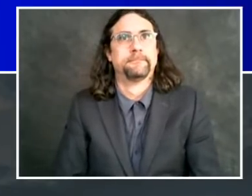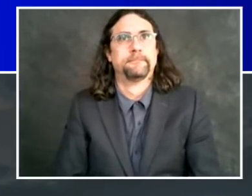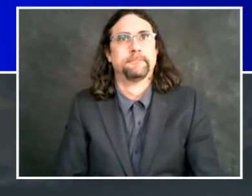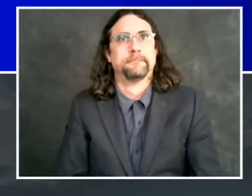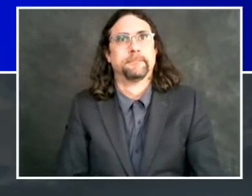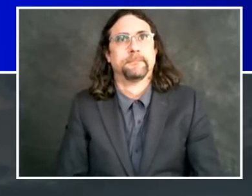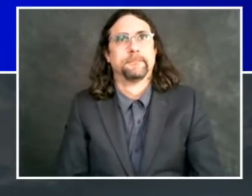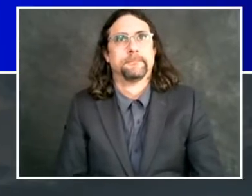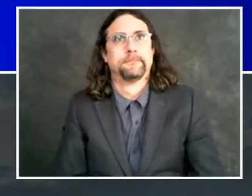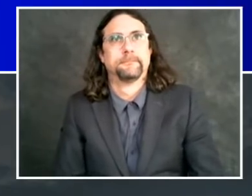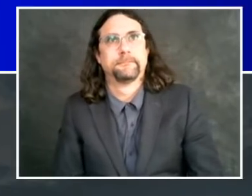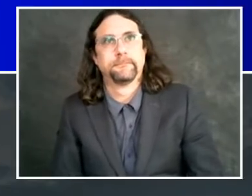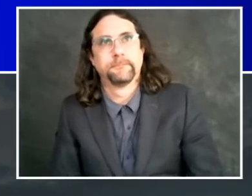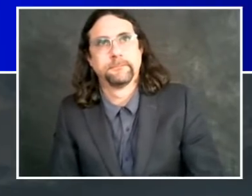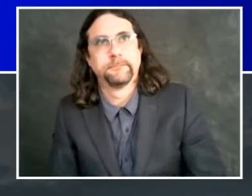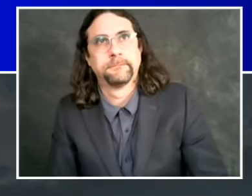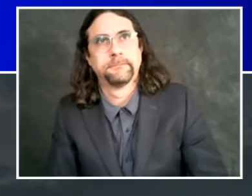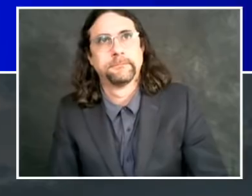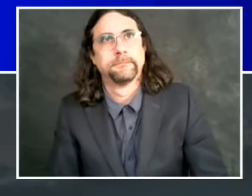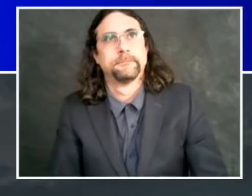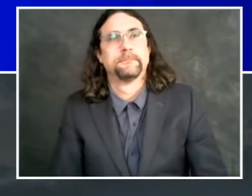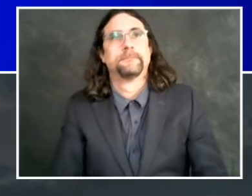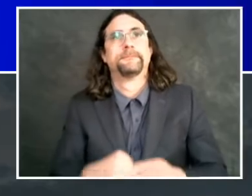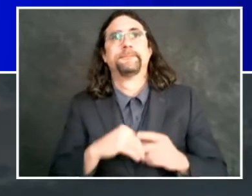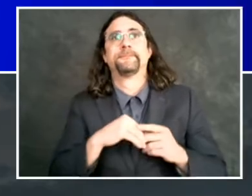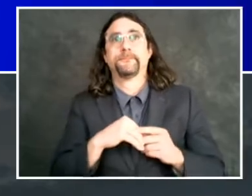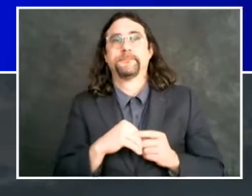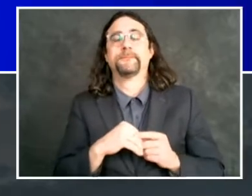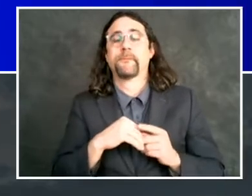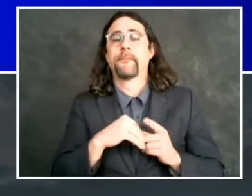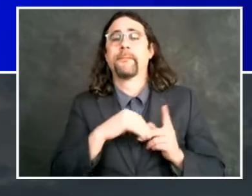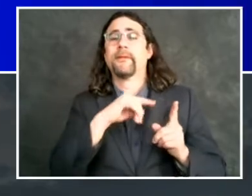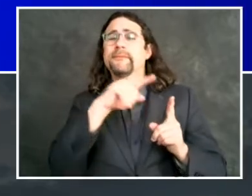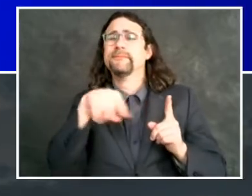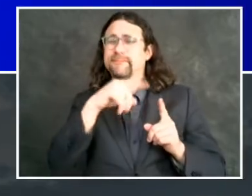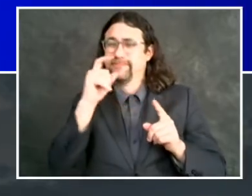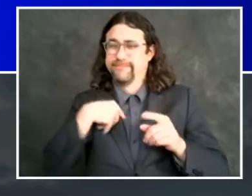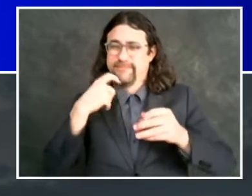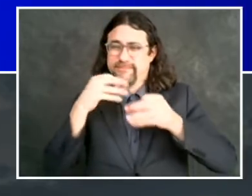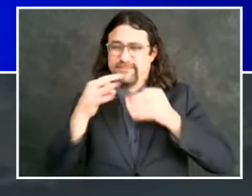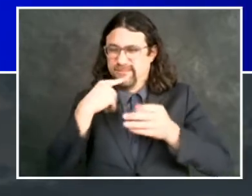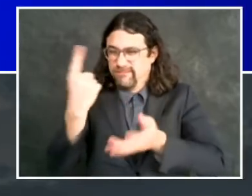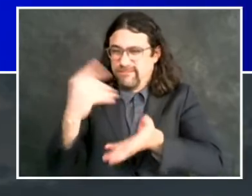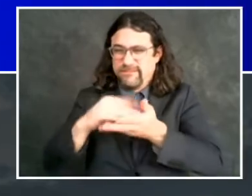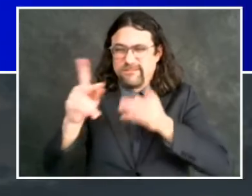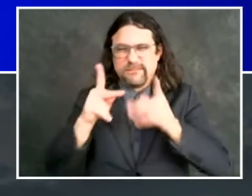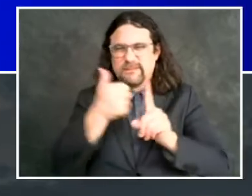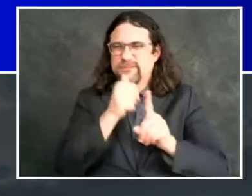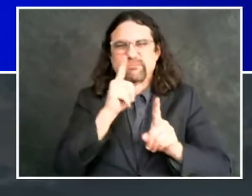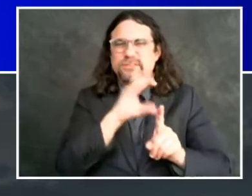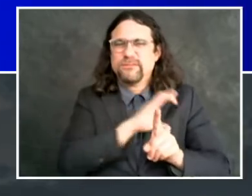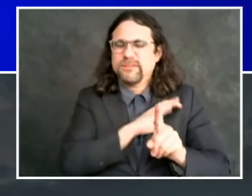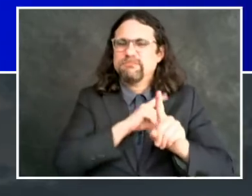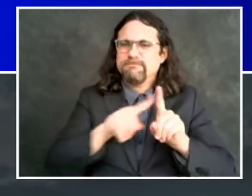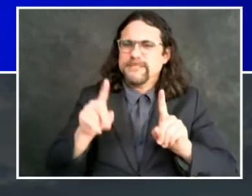needs them for free. Every time we give out these face coverings, I emphasize it will be for free. And they'll be